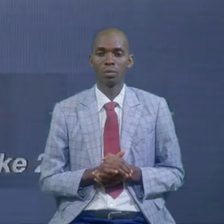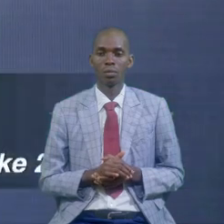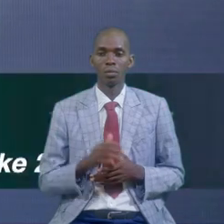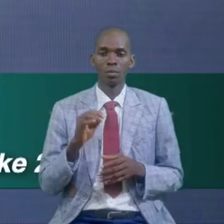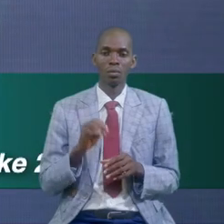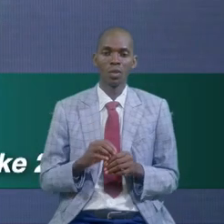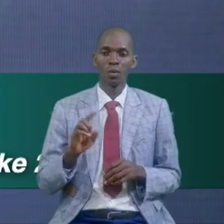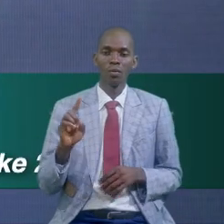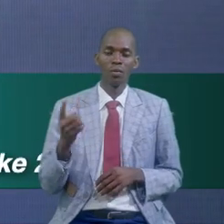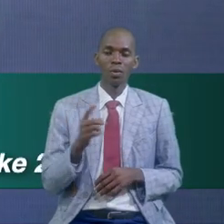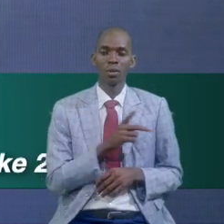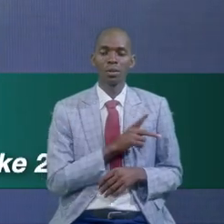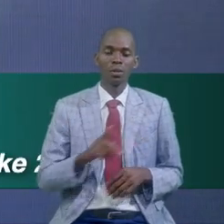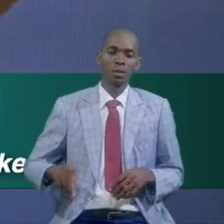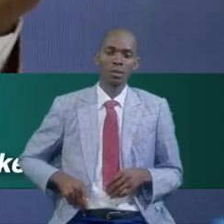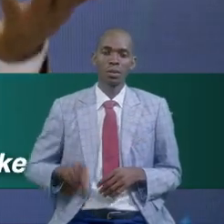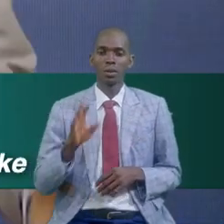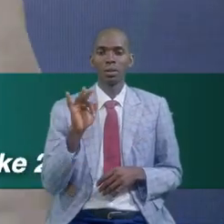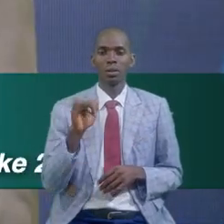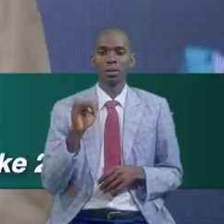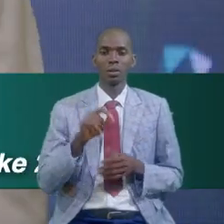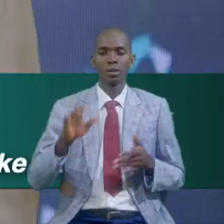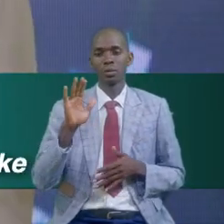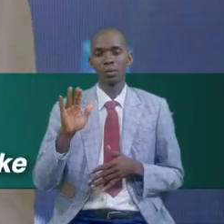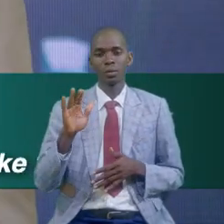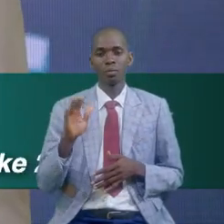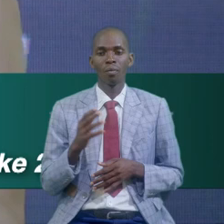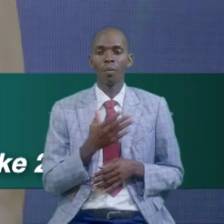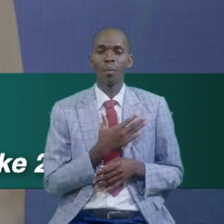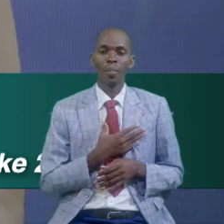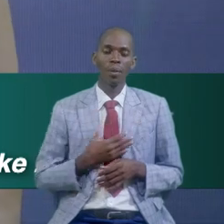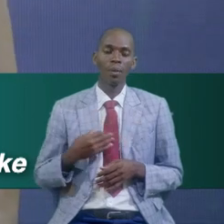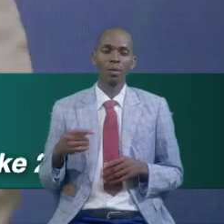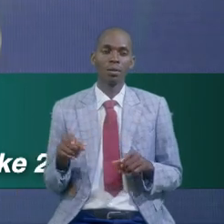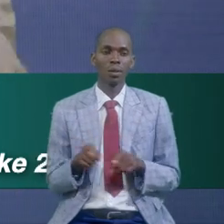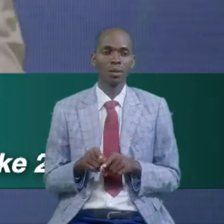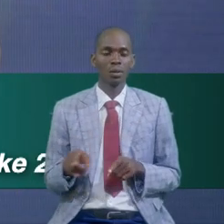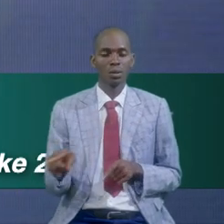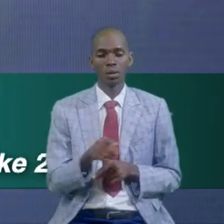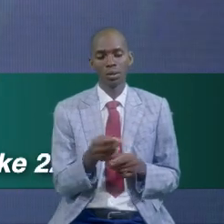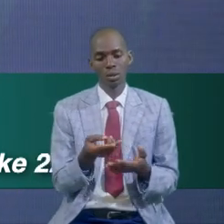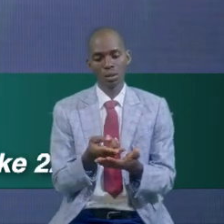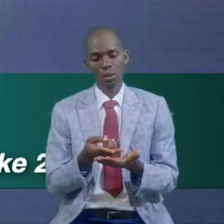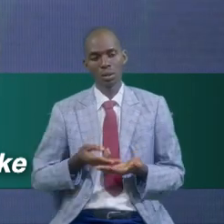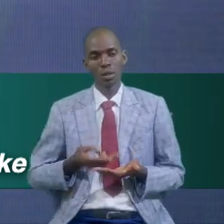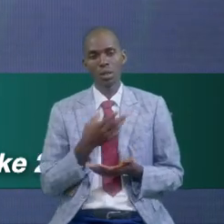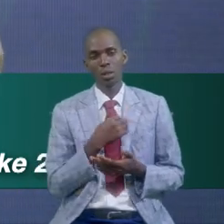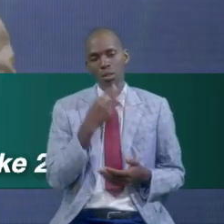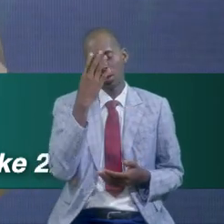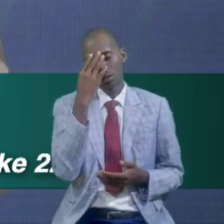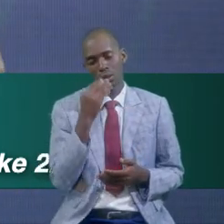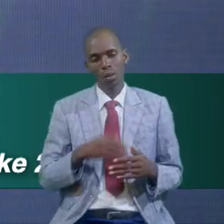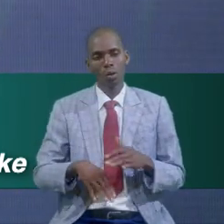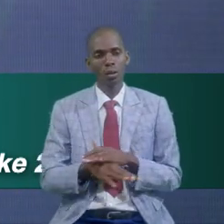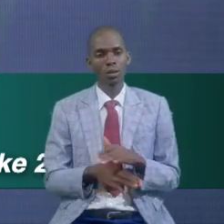19, verse 5. And as he lay and slept under a juniper